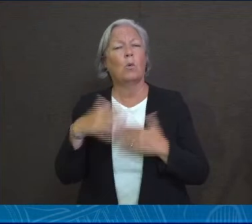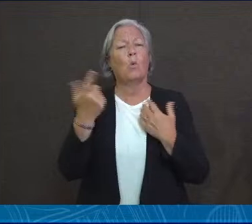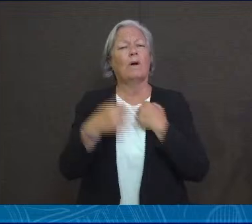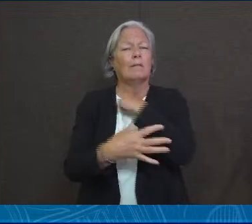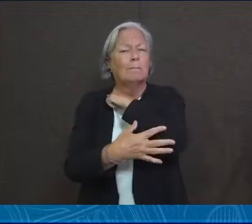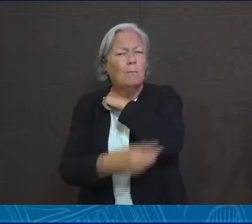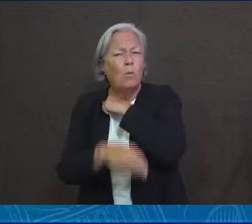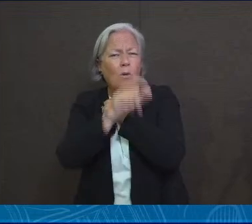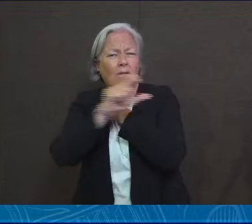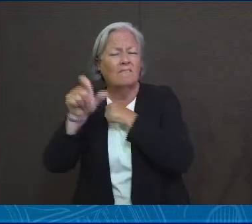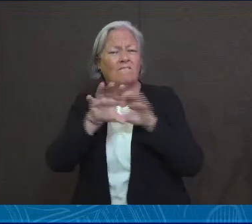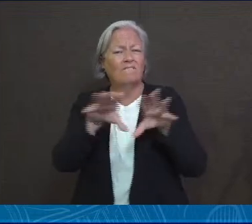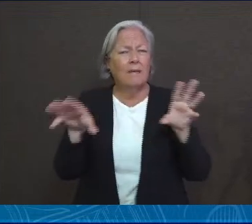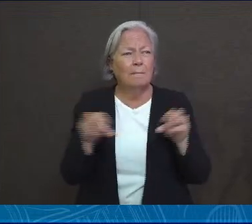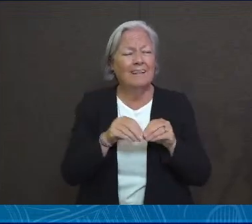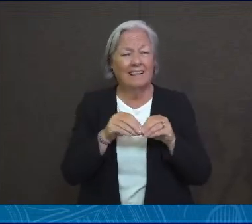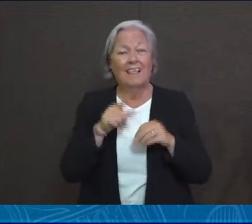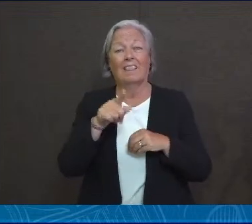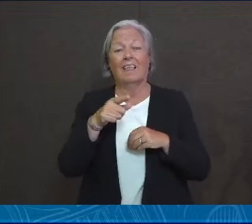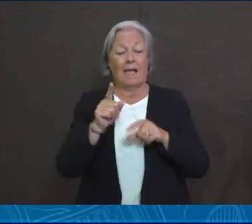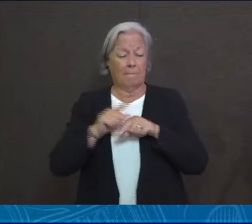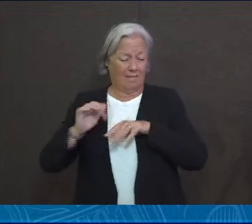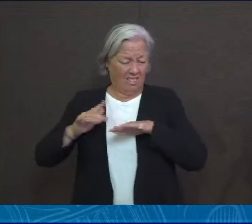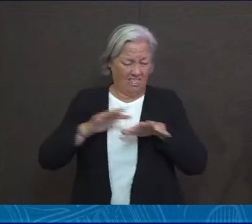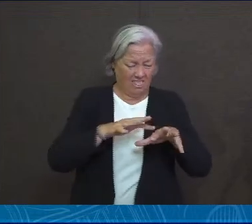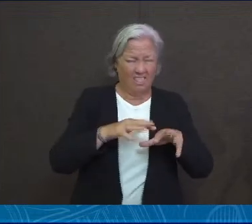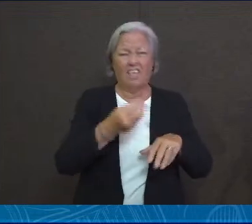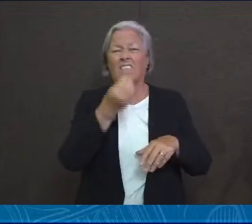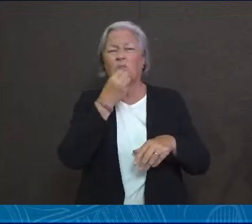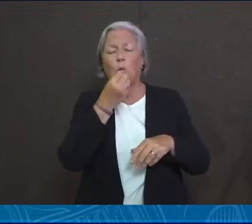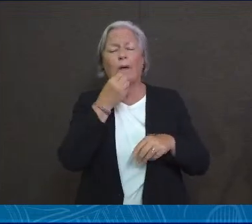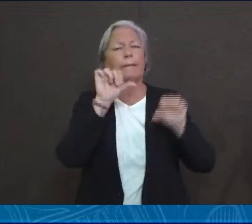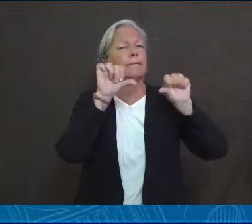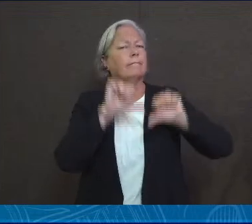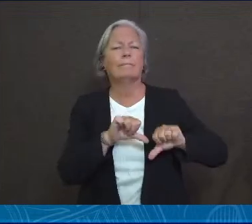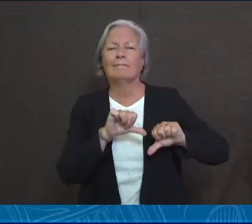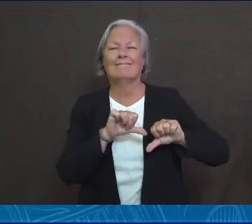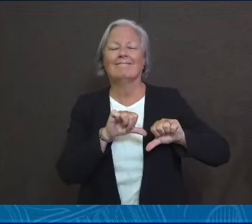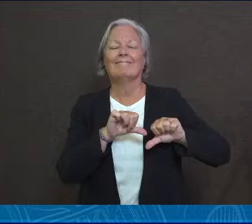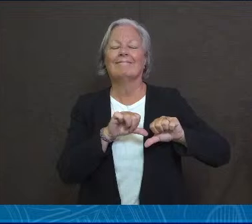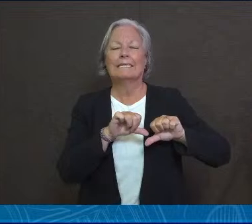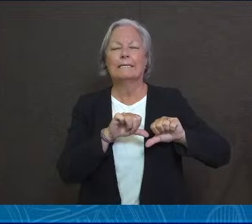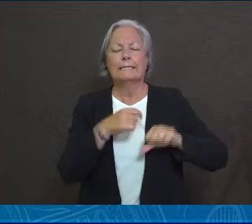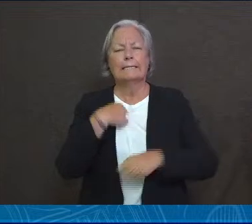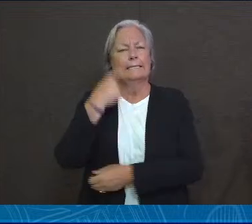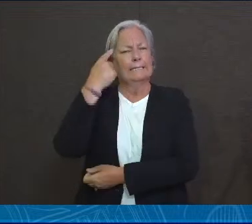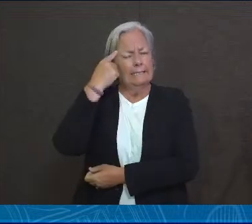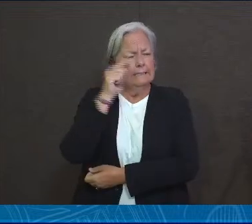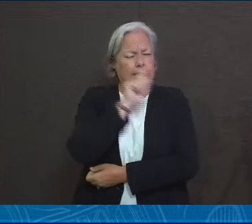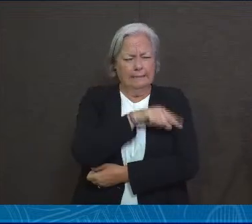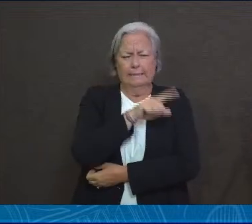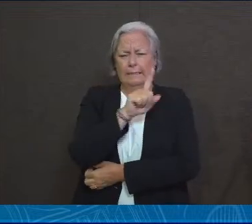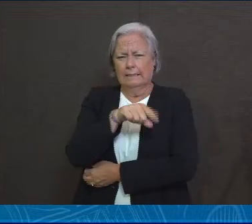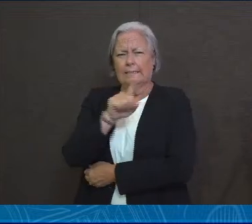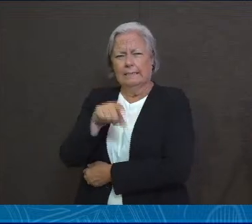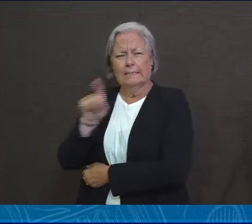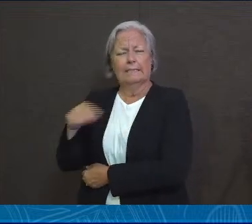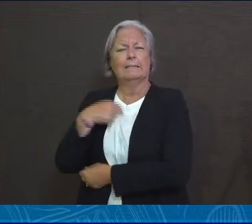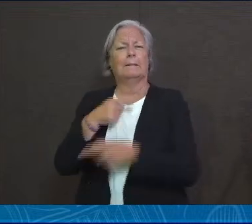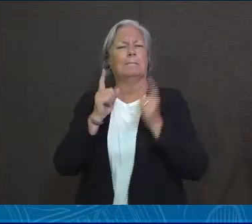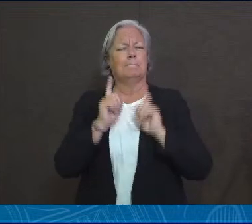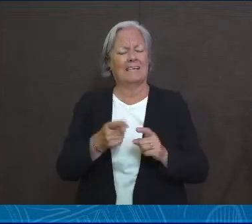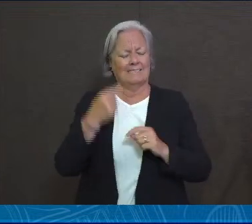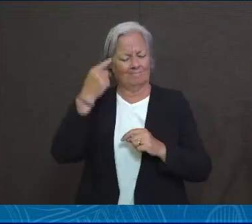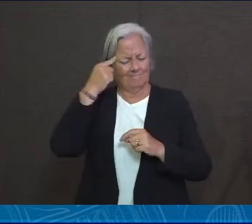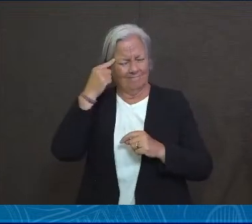ate contaminated food and got waterborne diseases. They inspired us to develop the risk and return investment tool as a